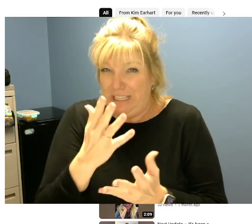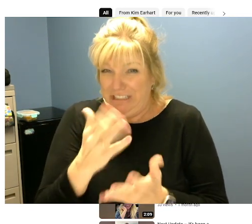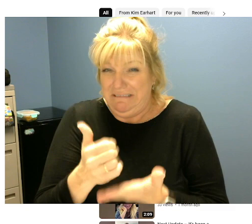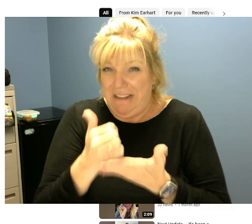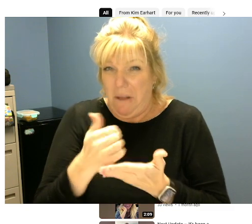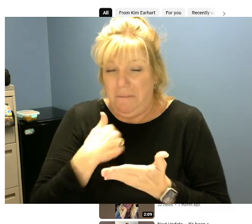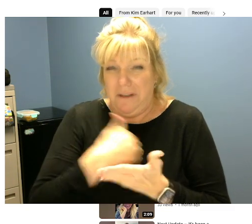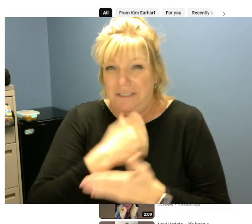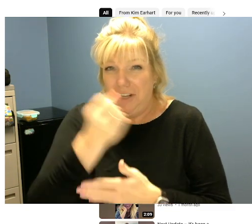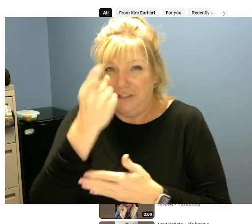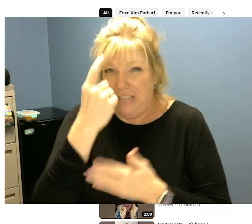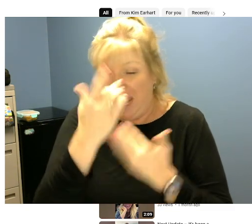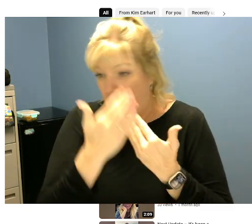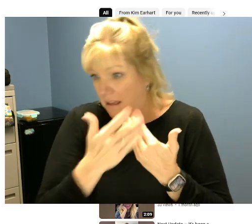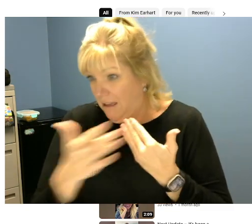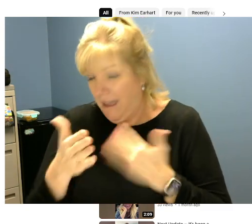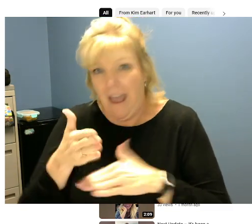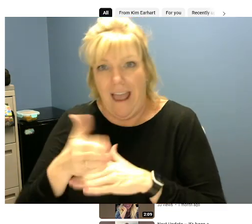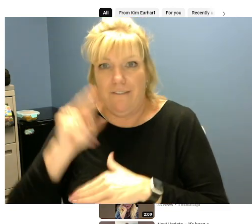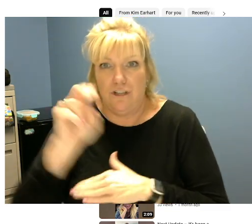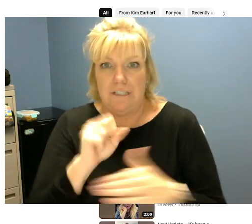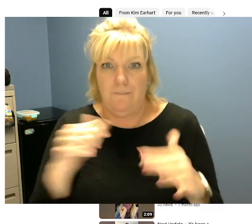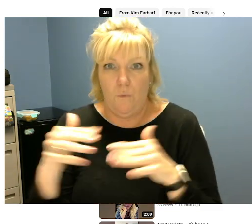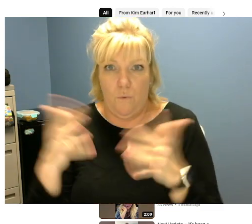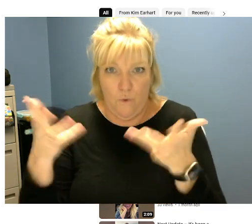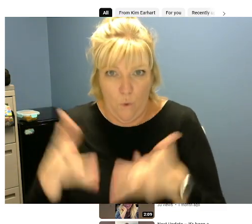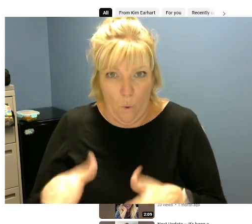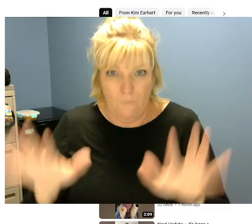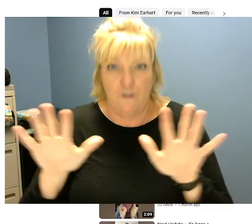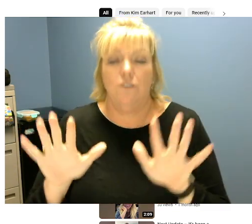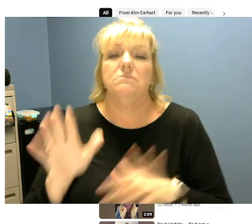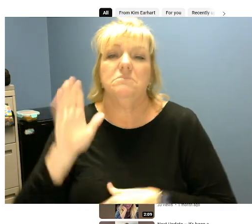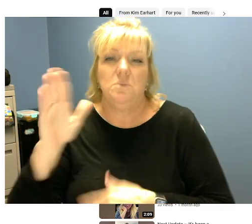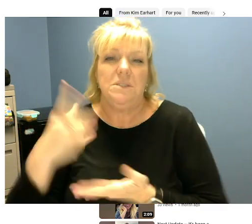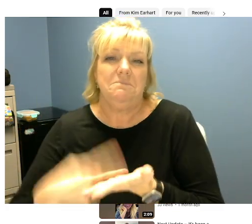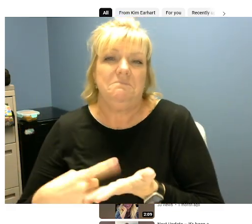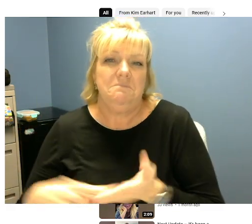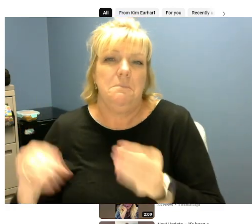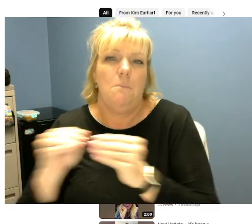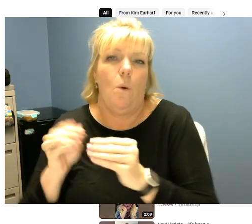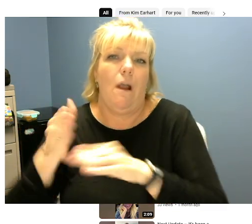Again, we'll look at that after your exam in the next